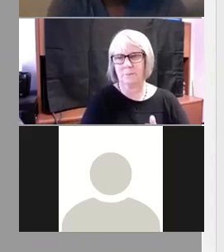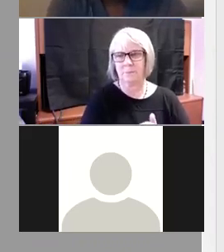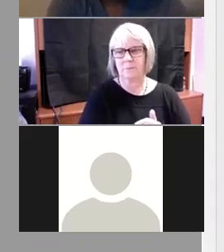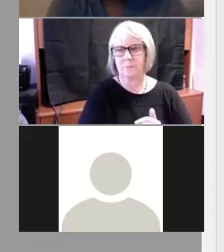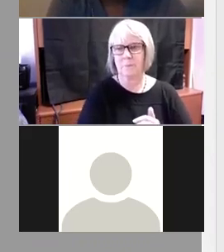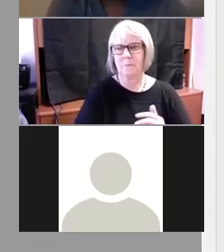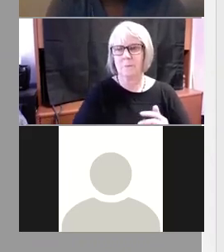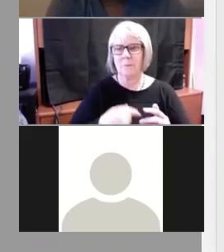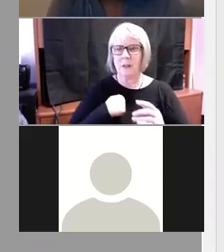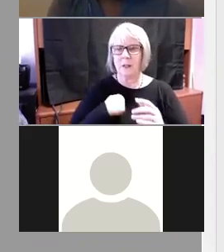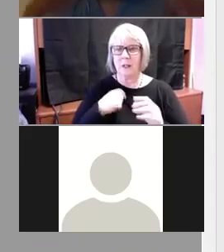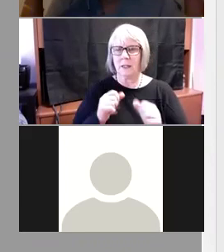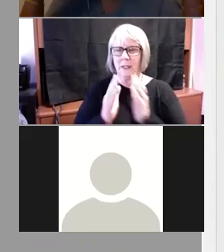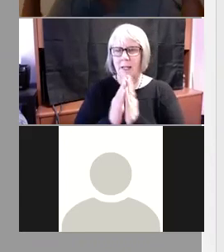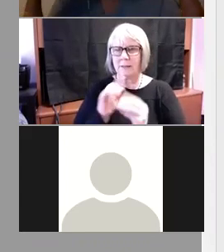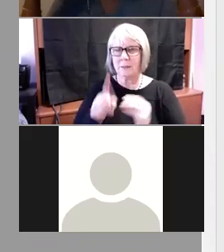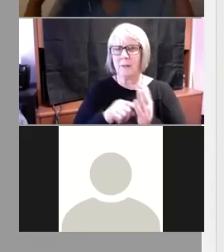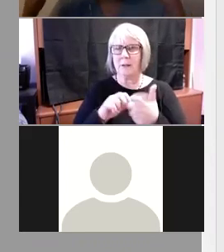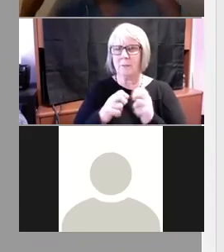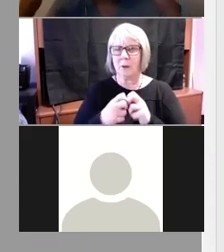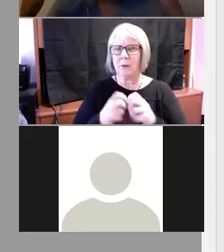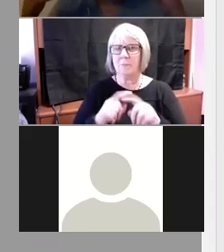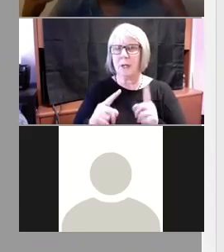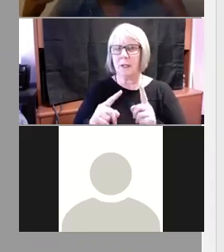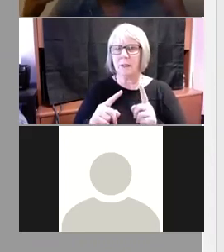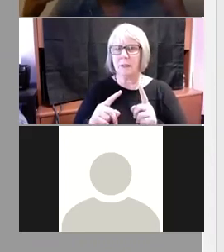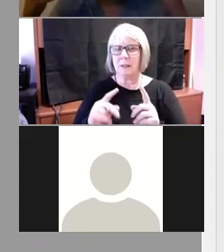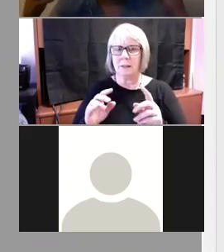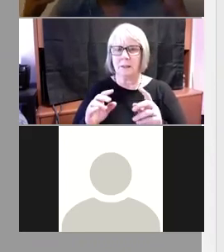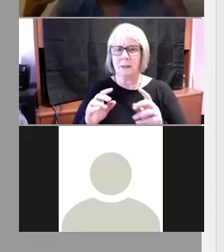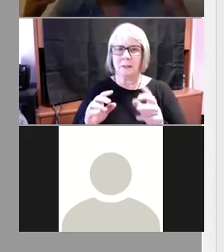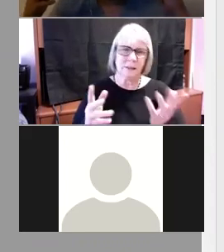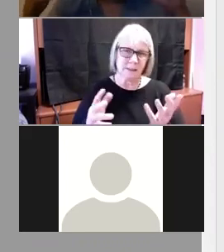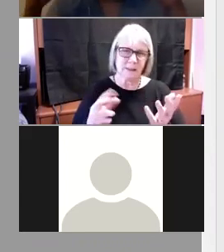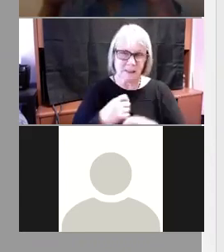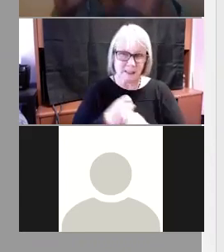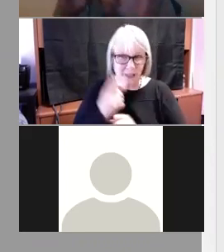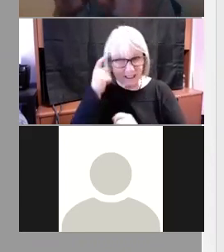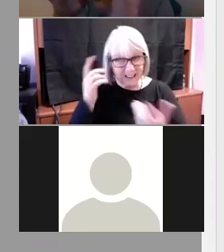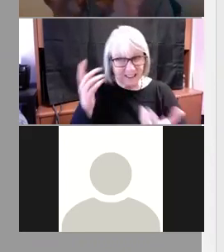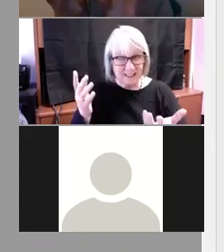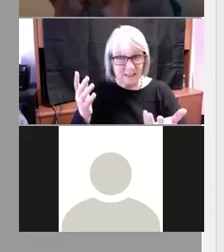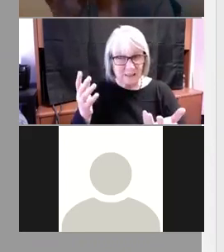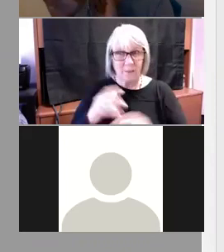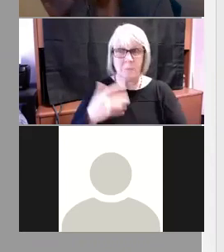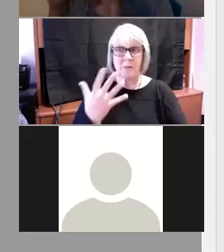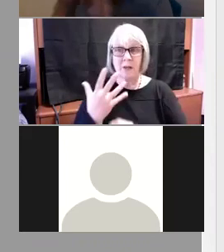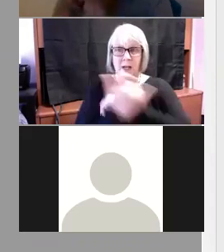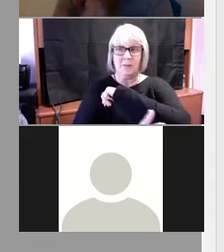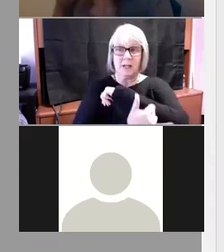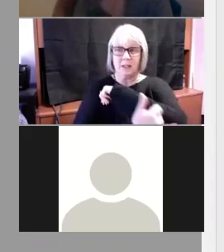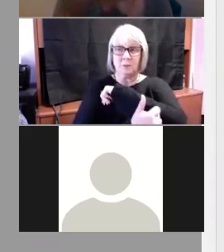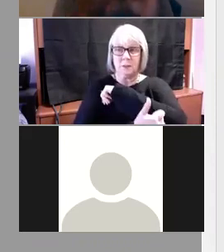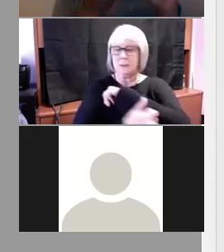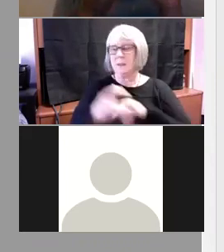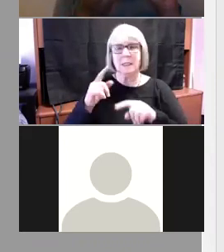can ask about the problem again, but does that problem make sense? What I'm trying to say, that 5 countries